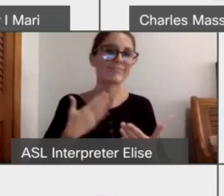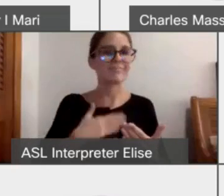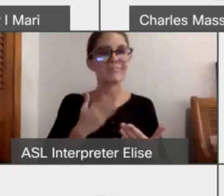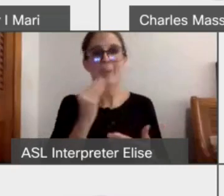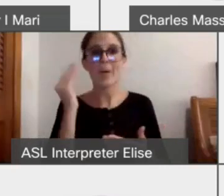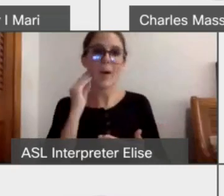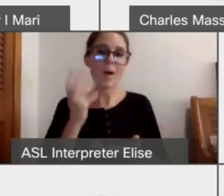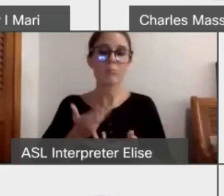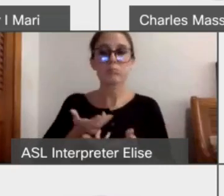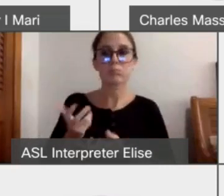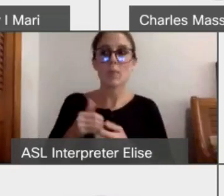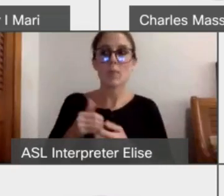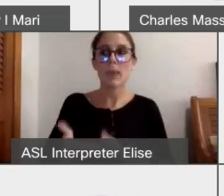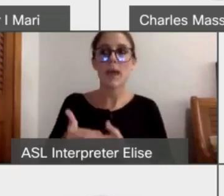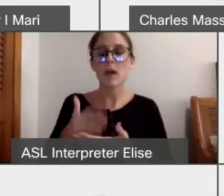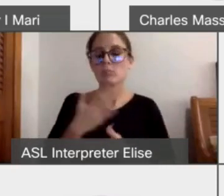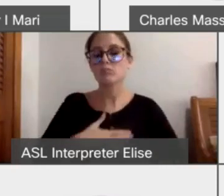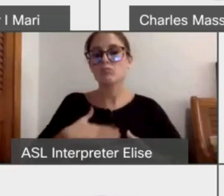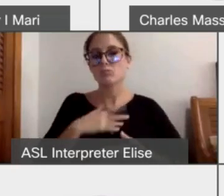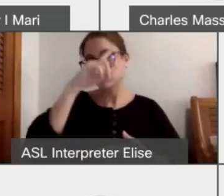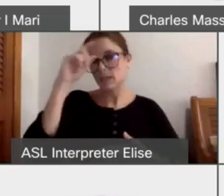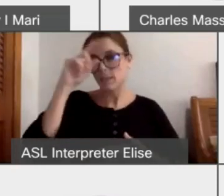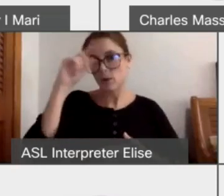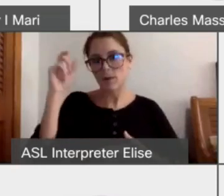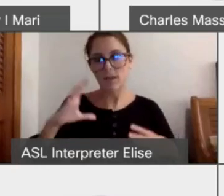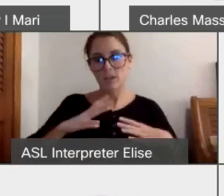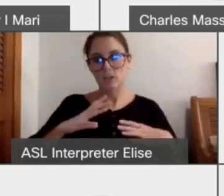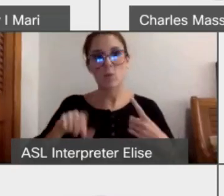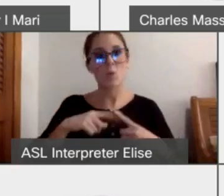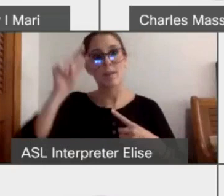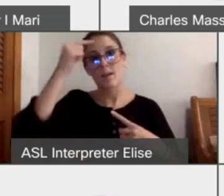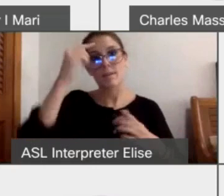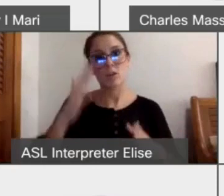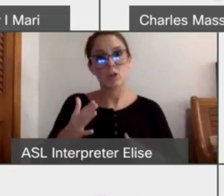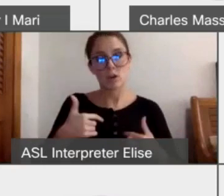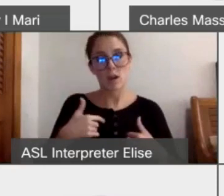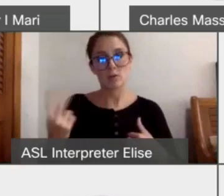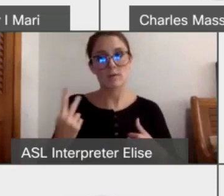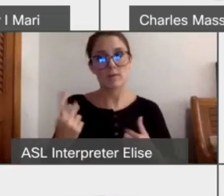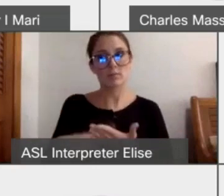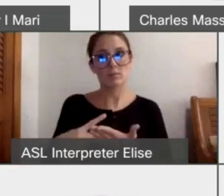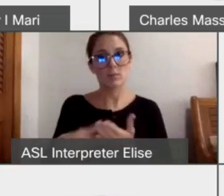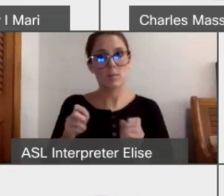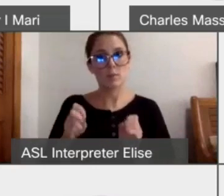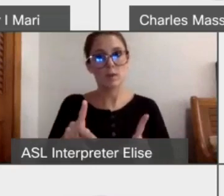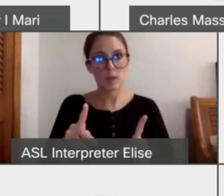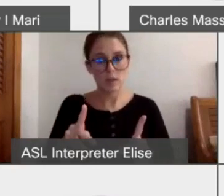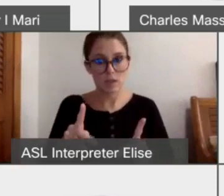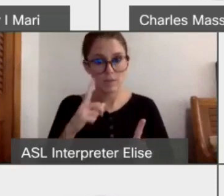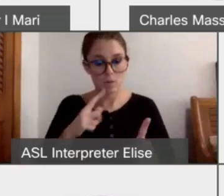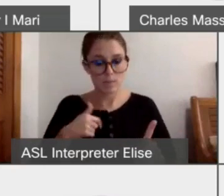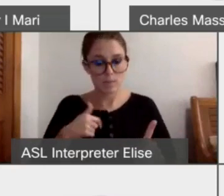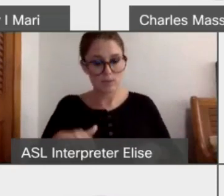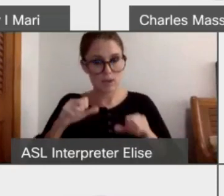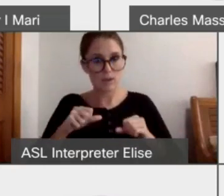baby, enjoying a summer vacation when, the governor and I talked about me taking this opportunity. And what excited me